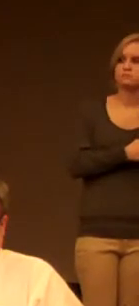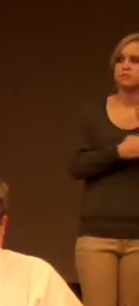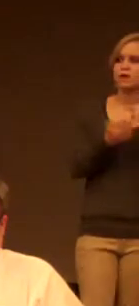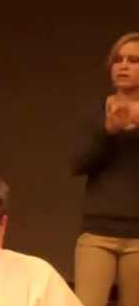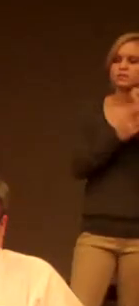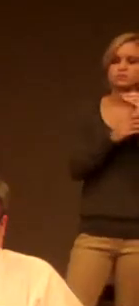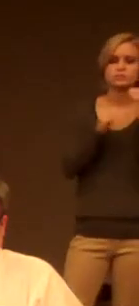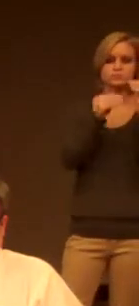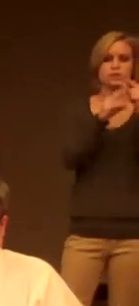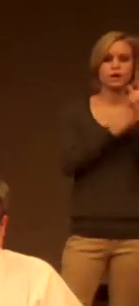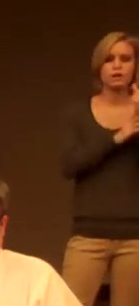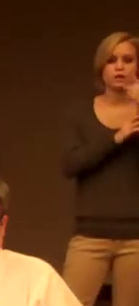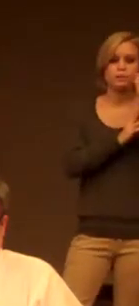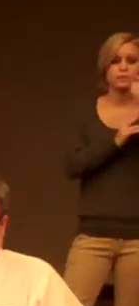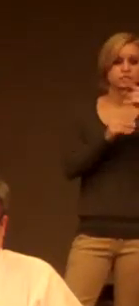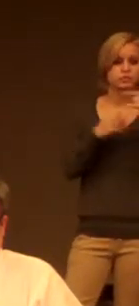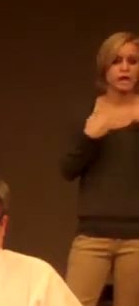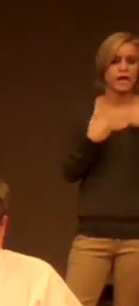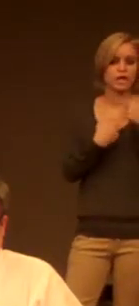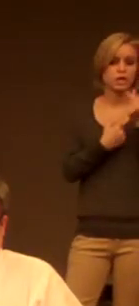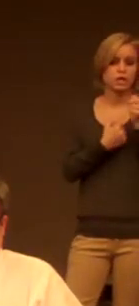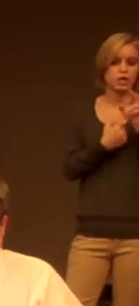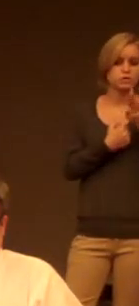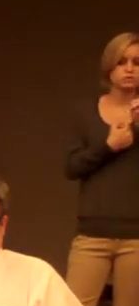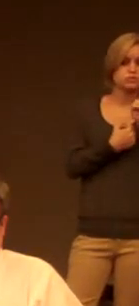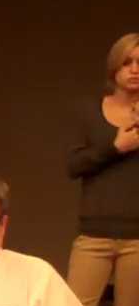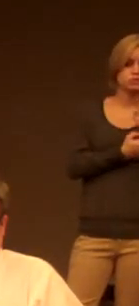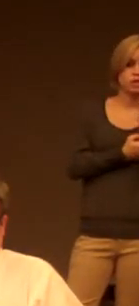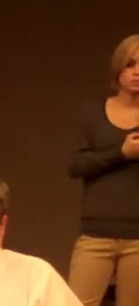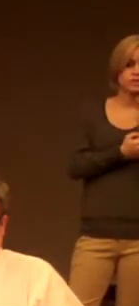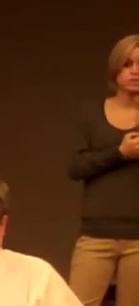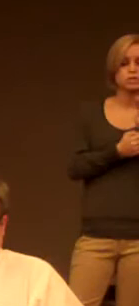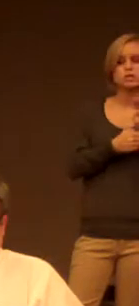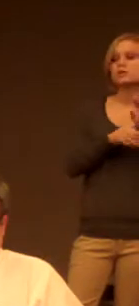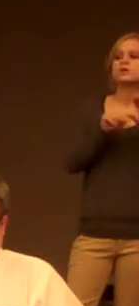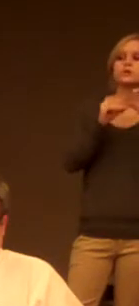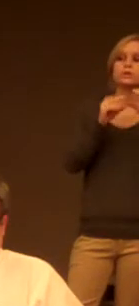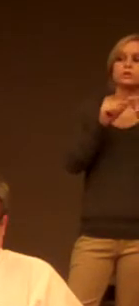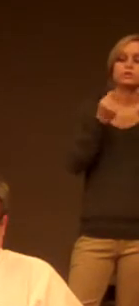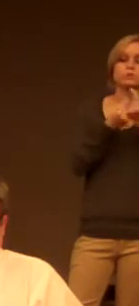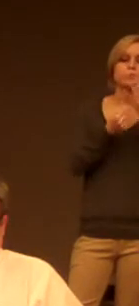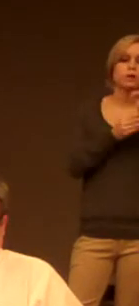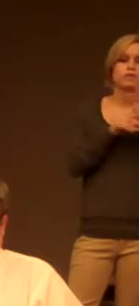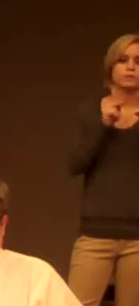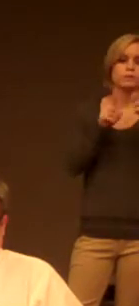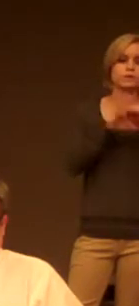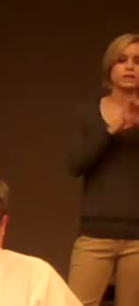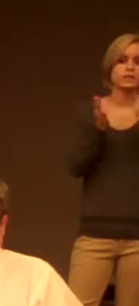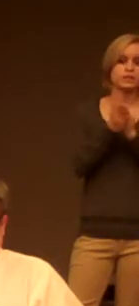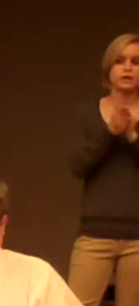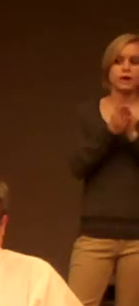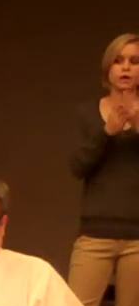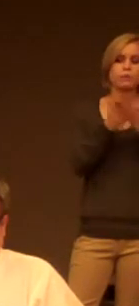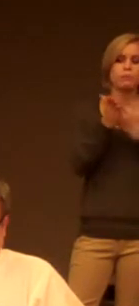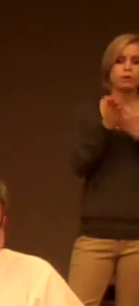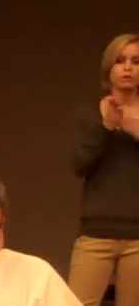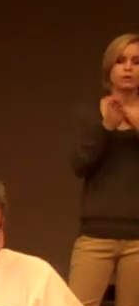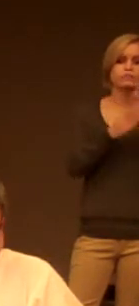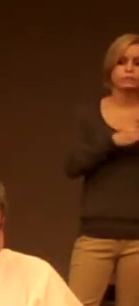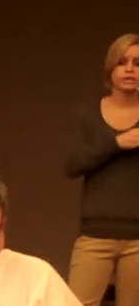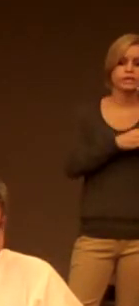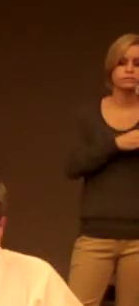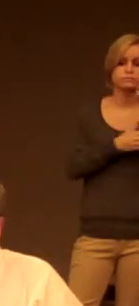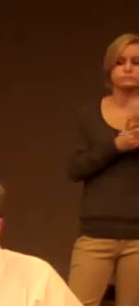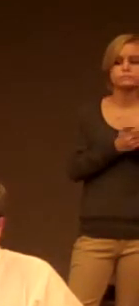This was put up because you have a German group of people in that part of Wheeling, center Wheeling.